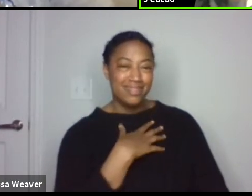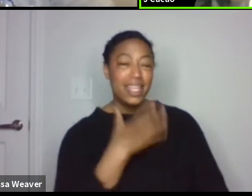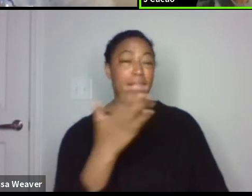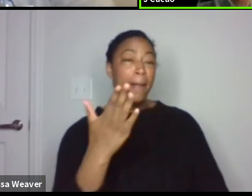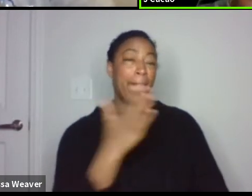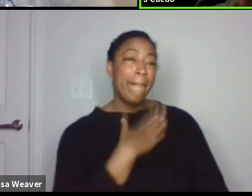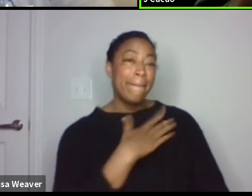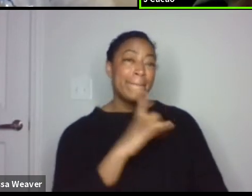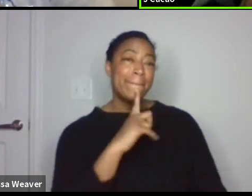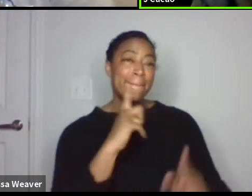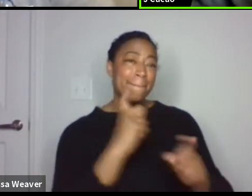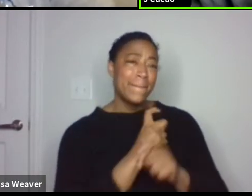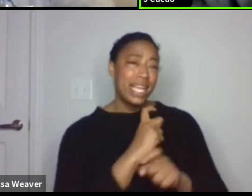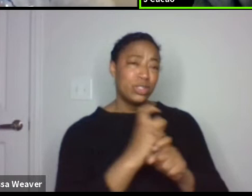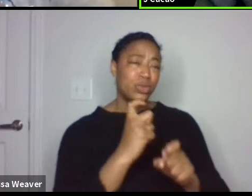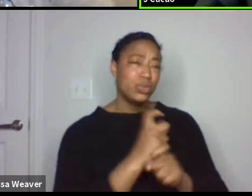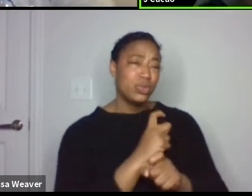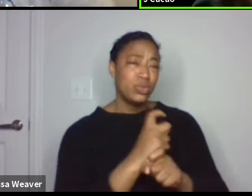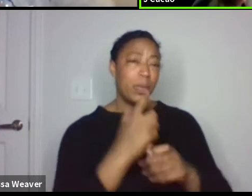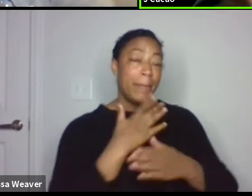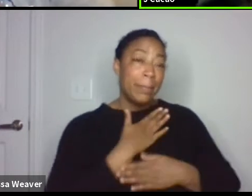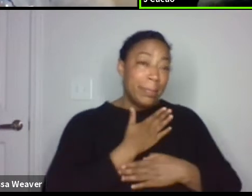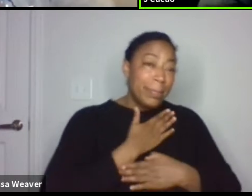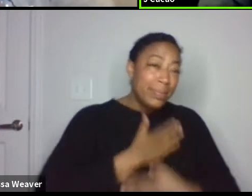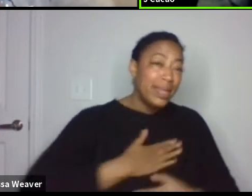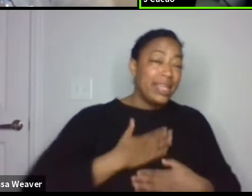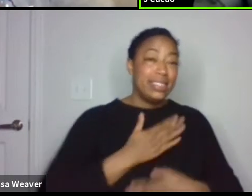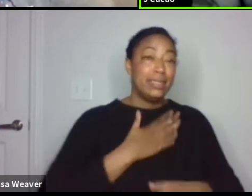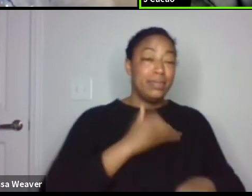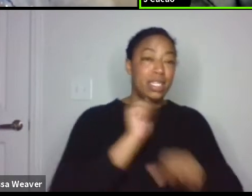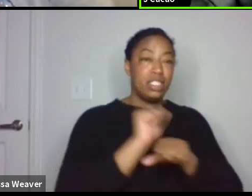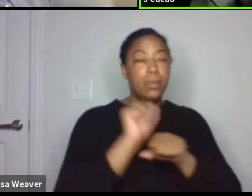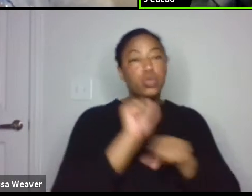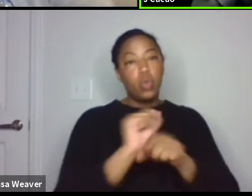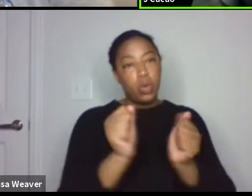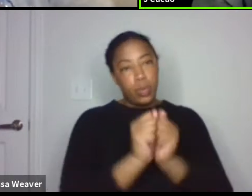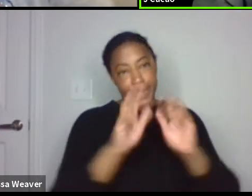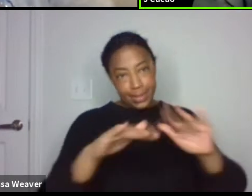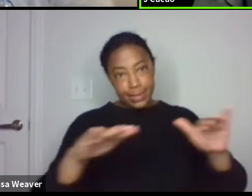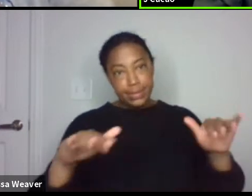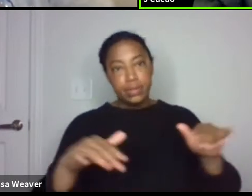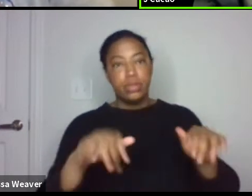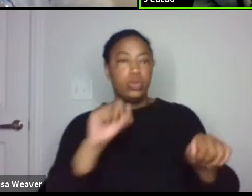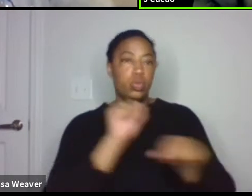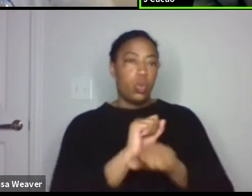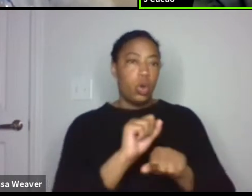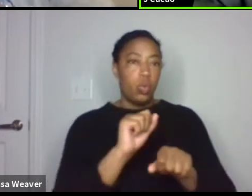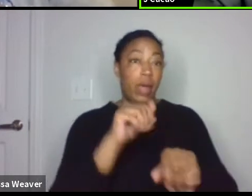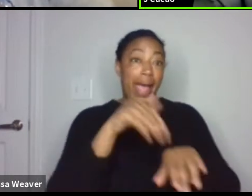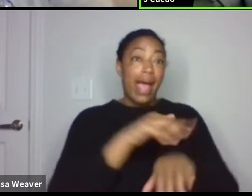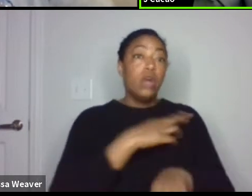actual passion and my job is working with the youth. You know what I'm saying? Working with at-risk youth.